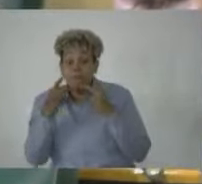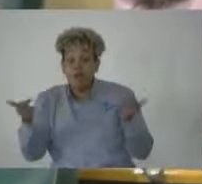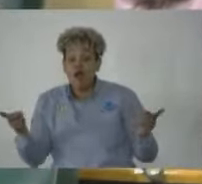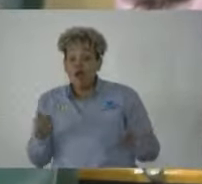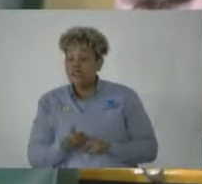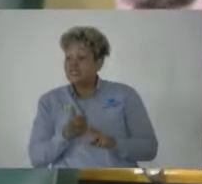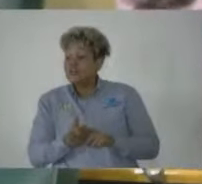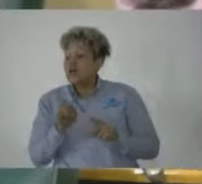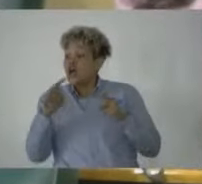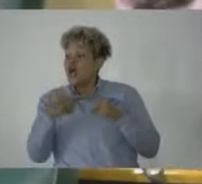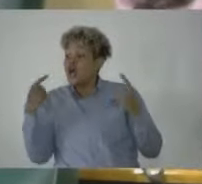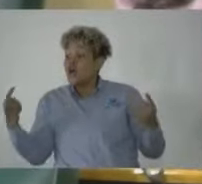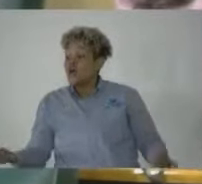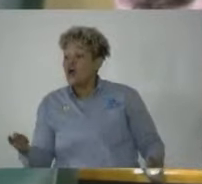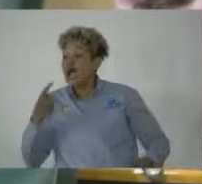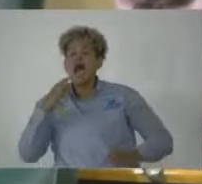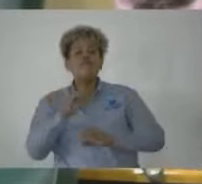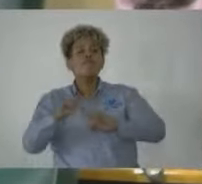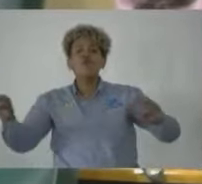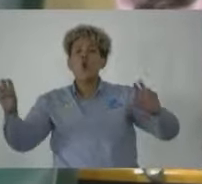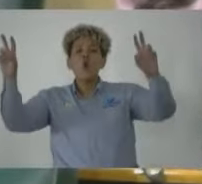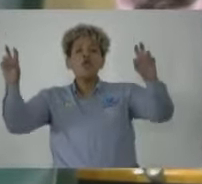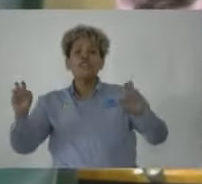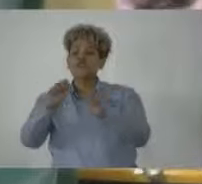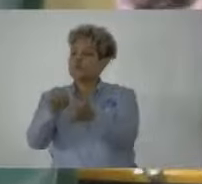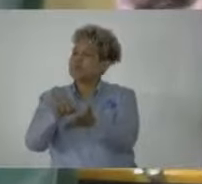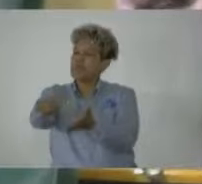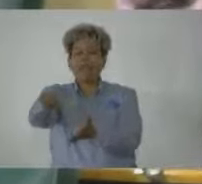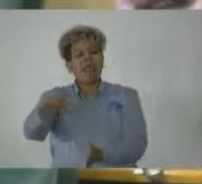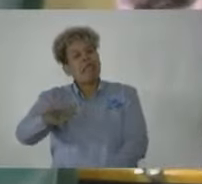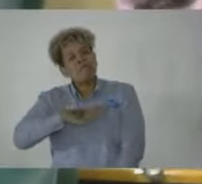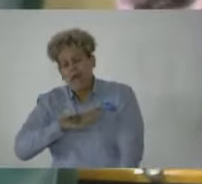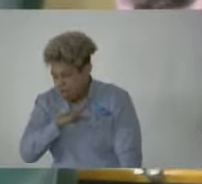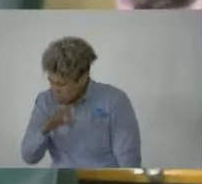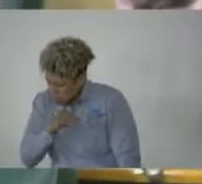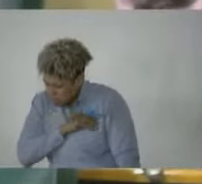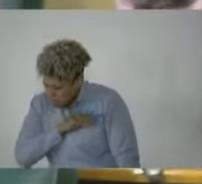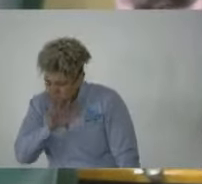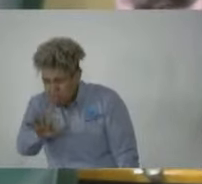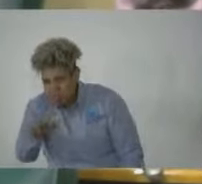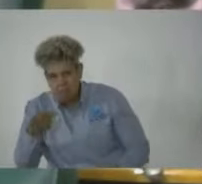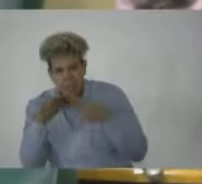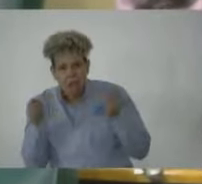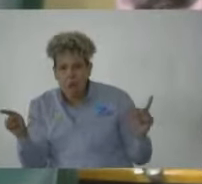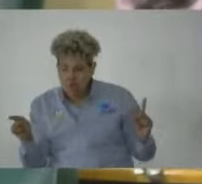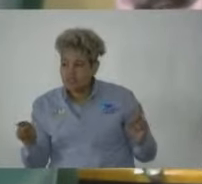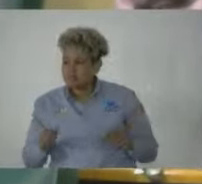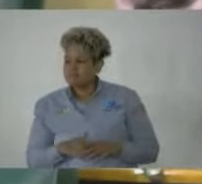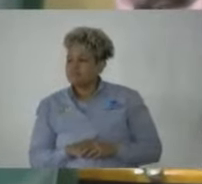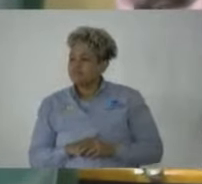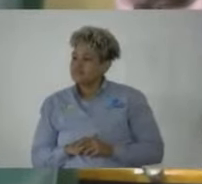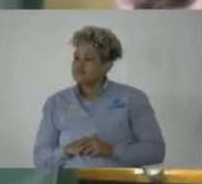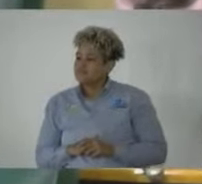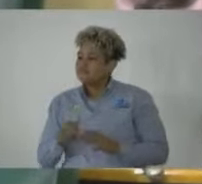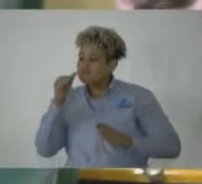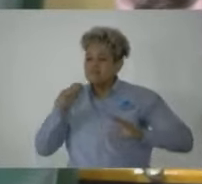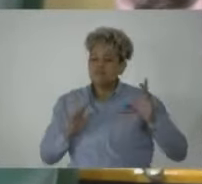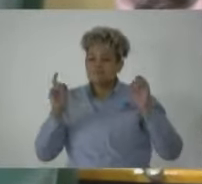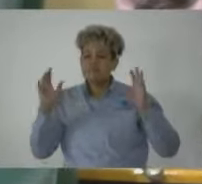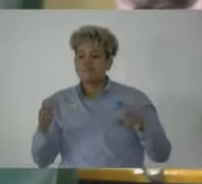the opposition takes no issue with what the minister has announced. Madam